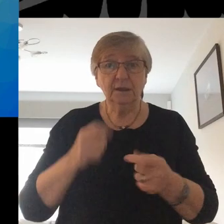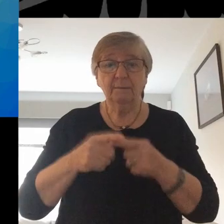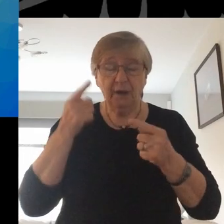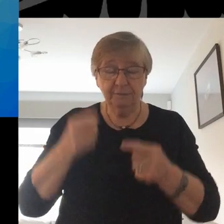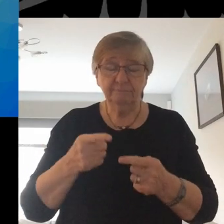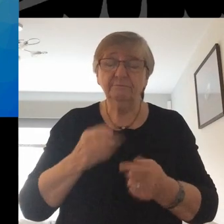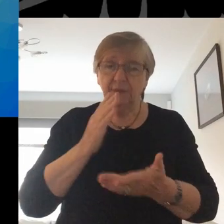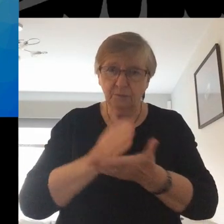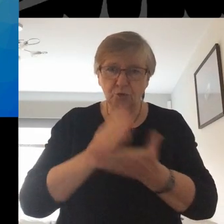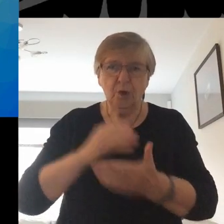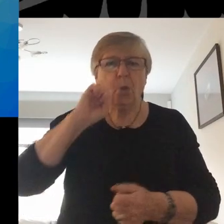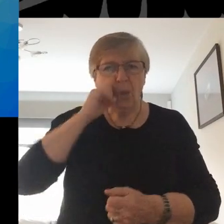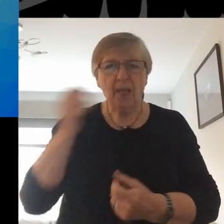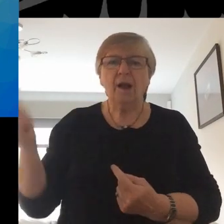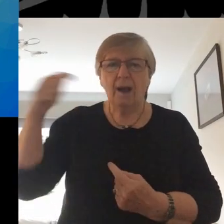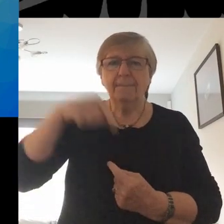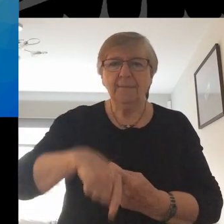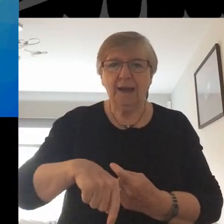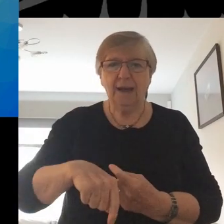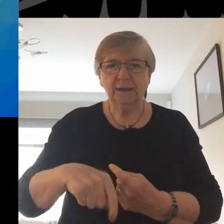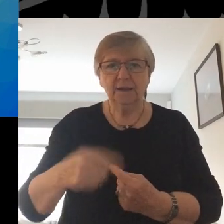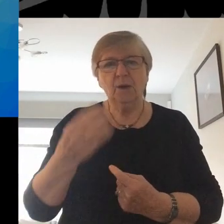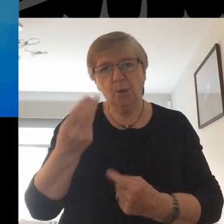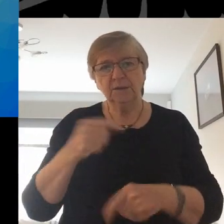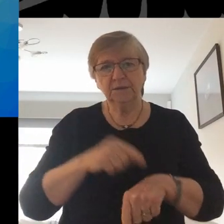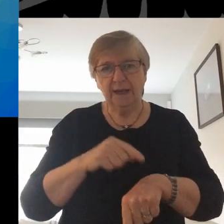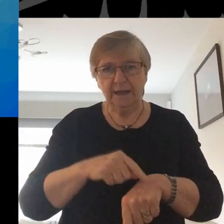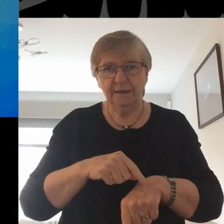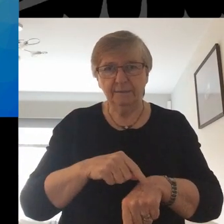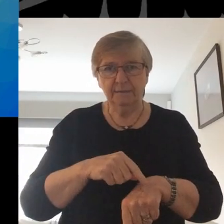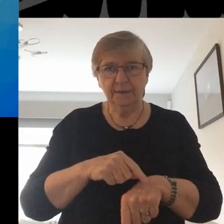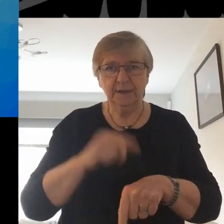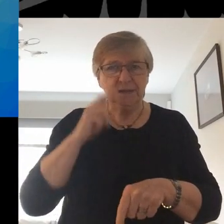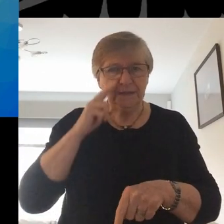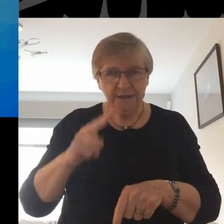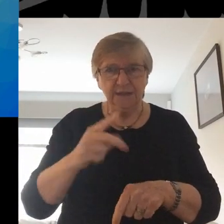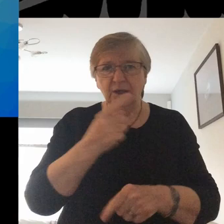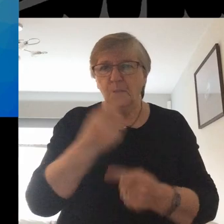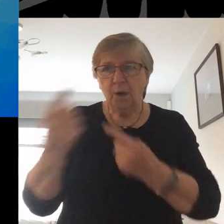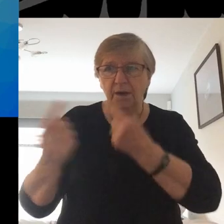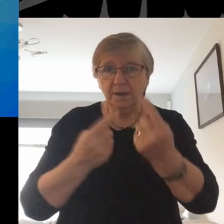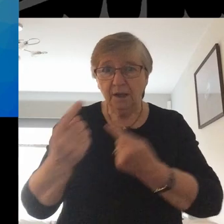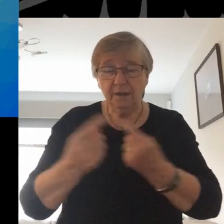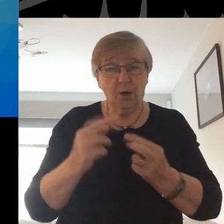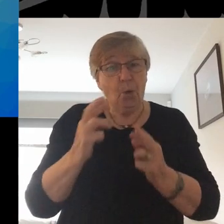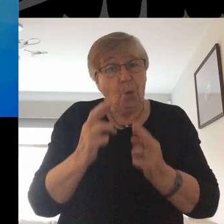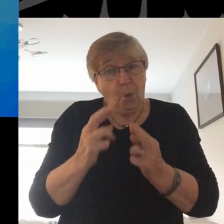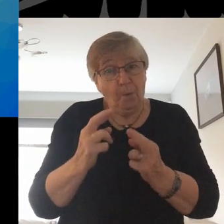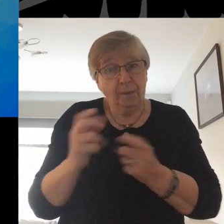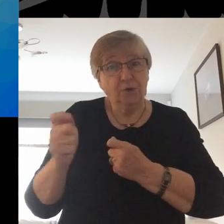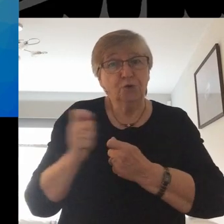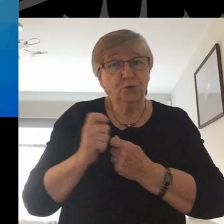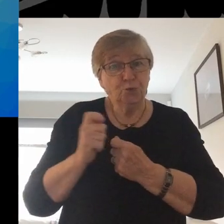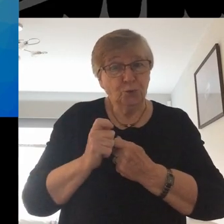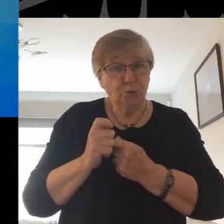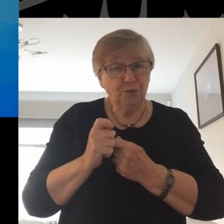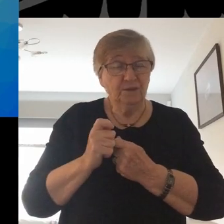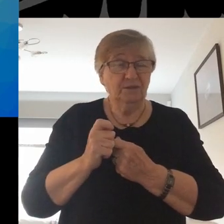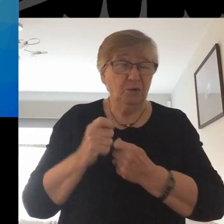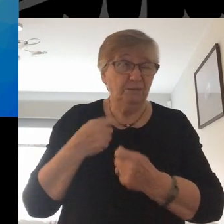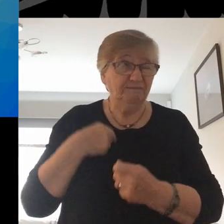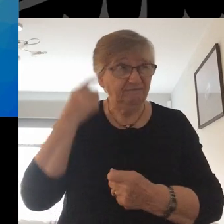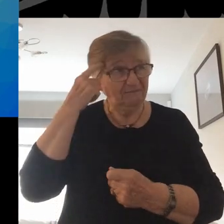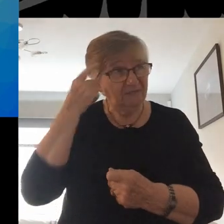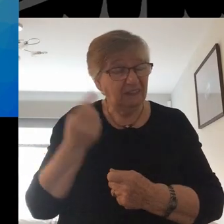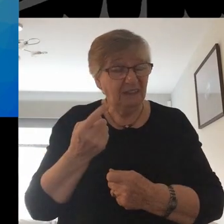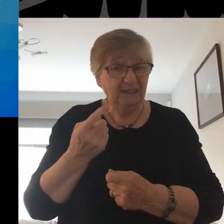come back and we'll get to see one another. I do hope that will be soon, though I must say it's